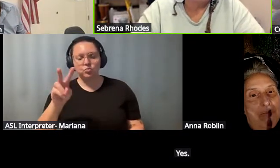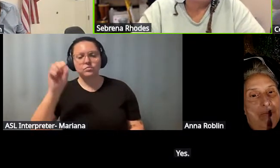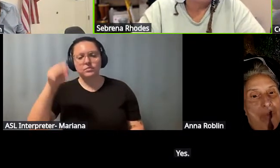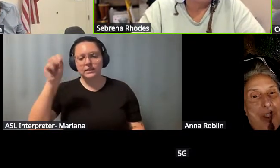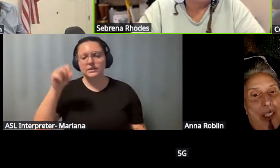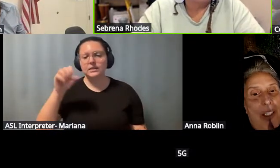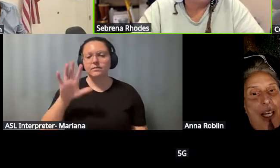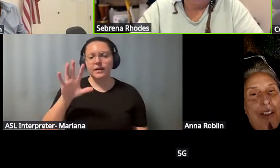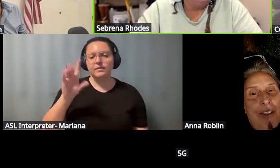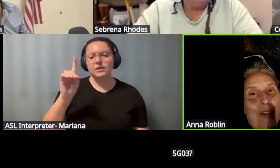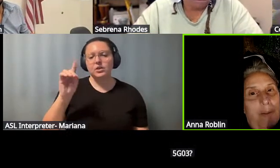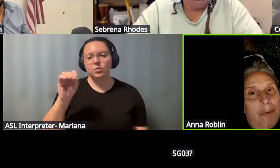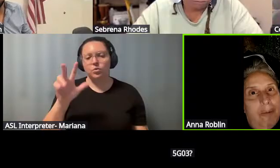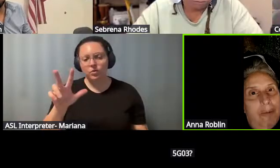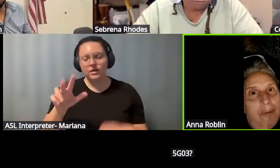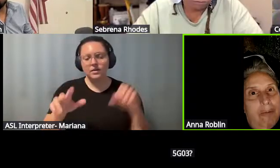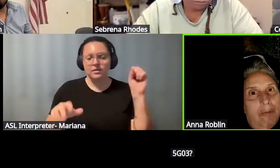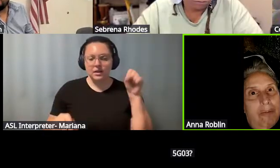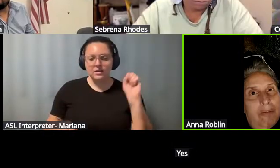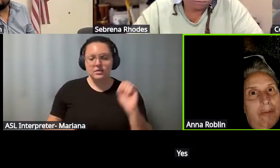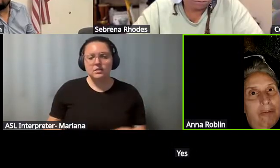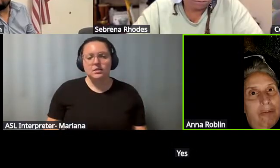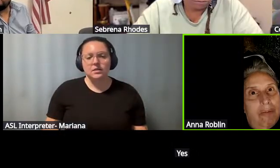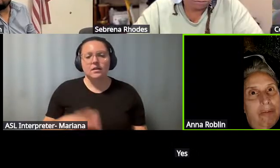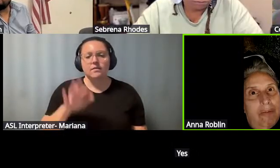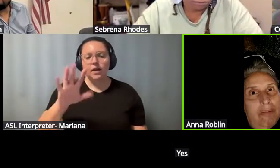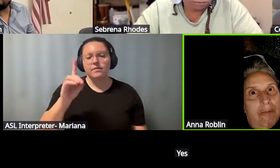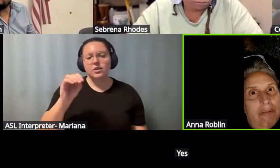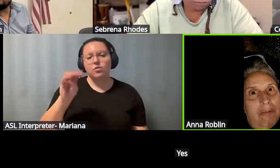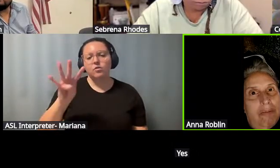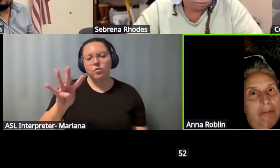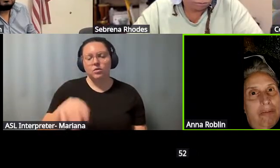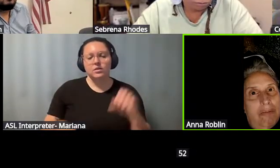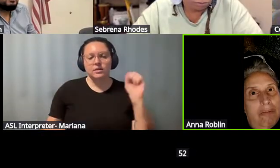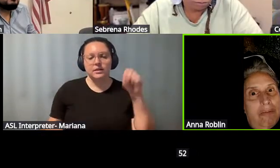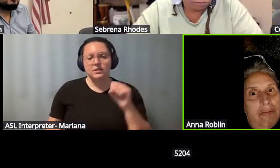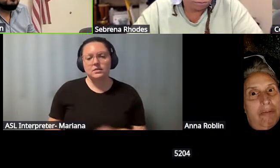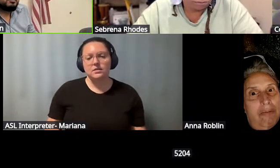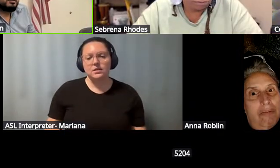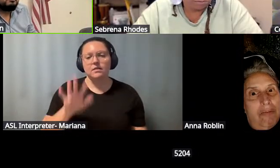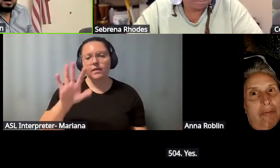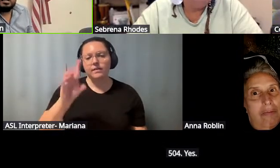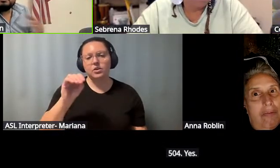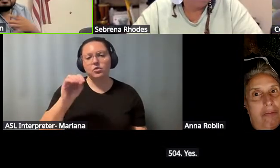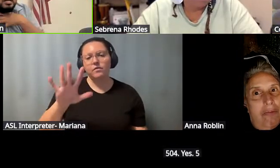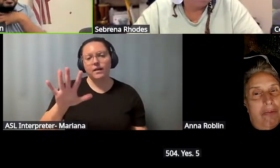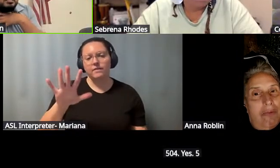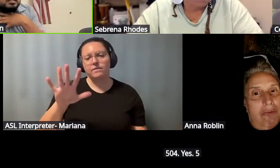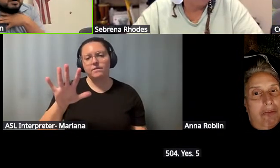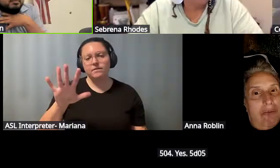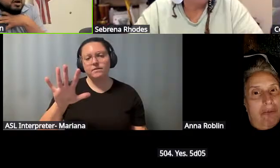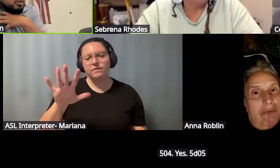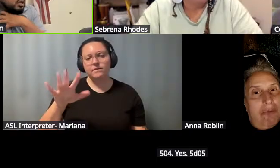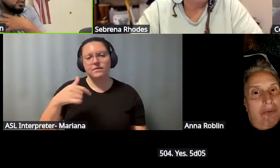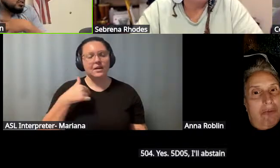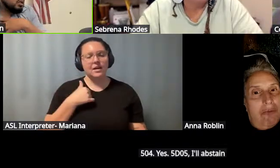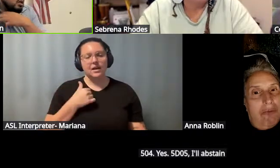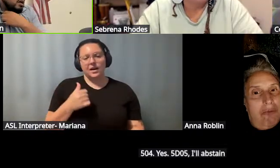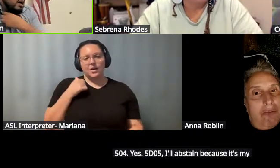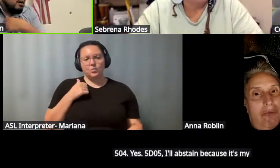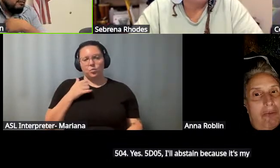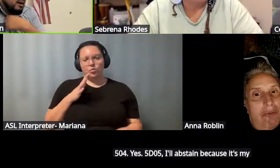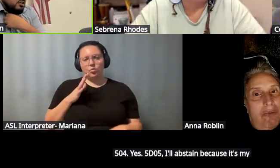5D03, Yes. 5D04, Yes. 5D05. I'll abstain because it's my